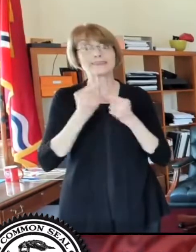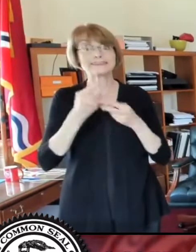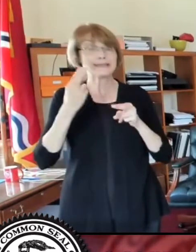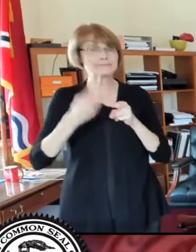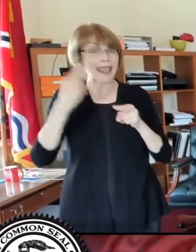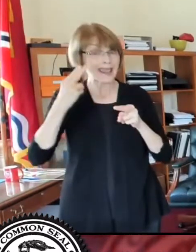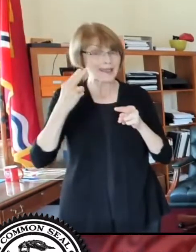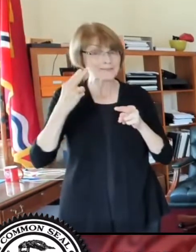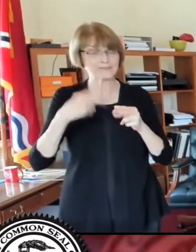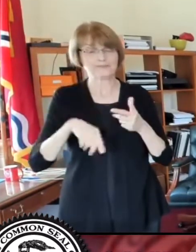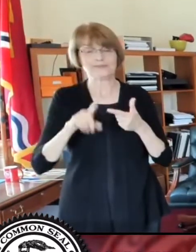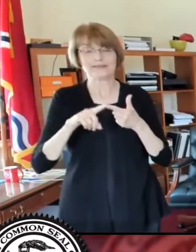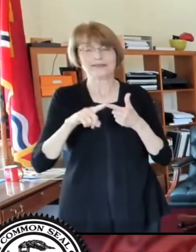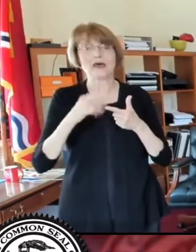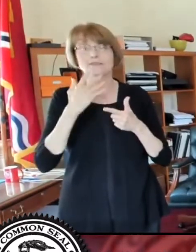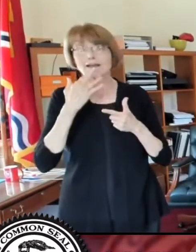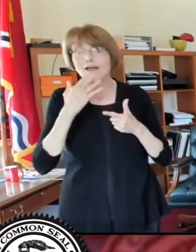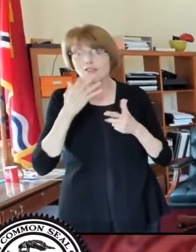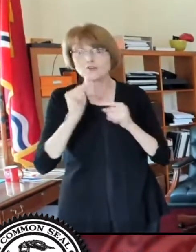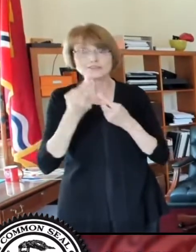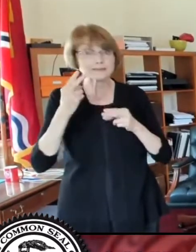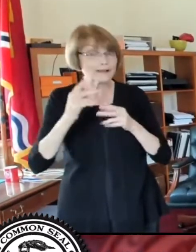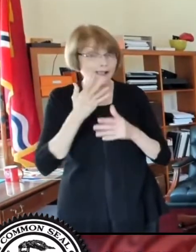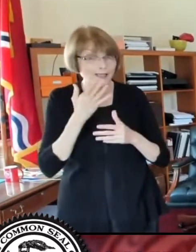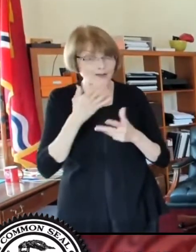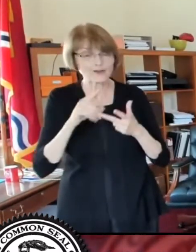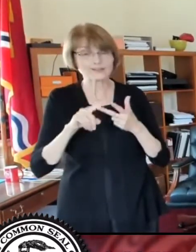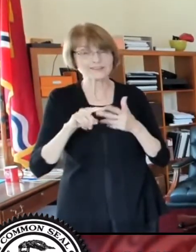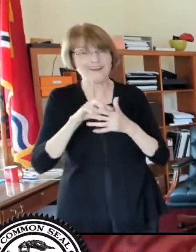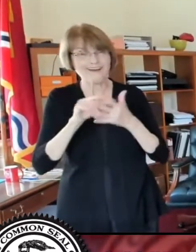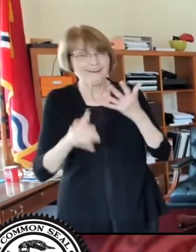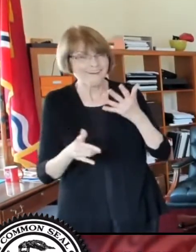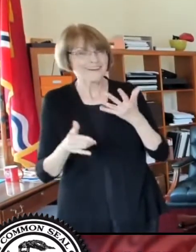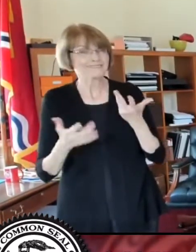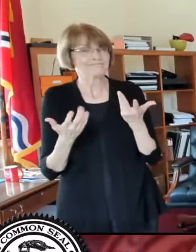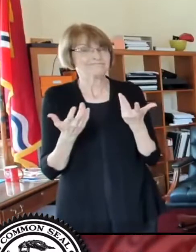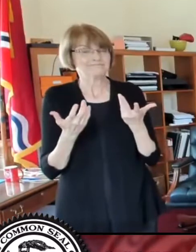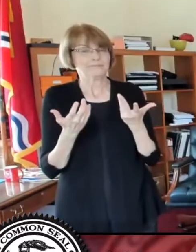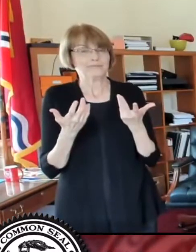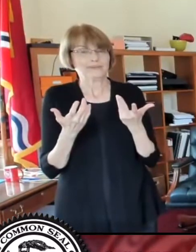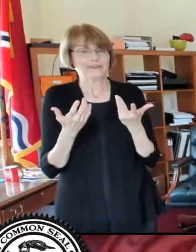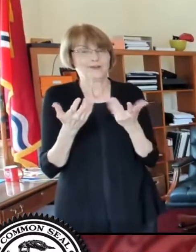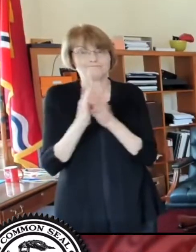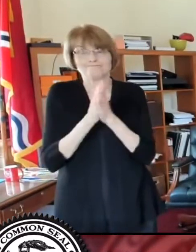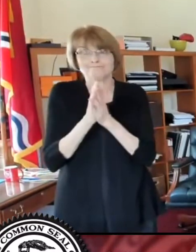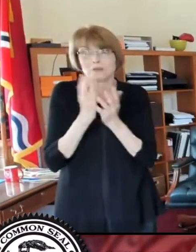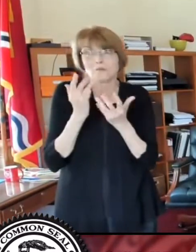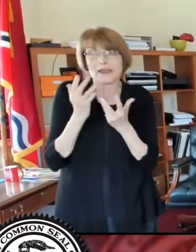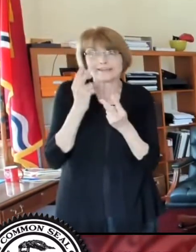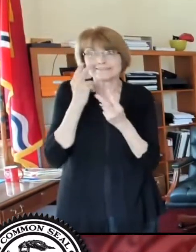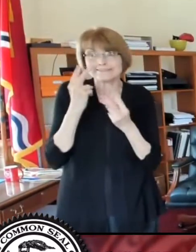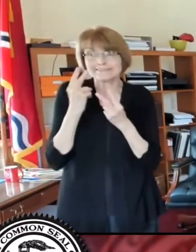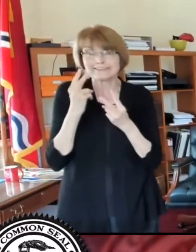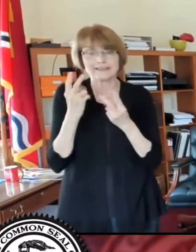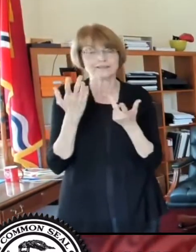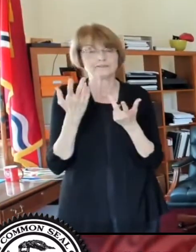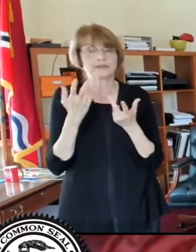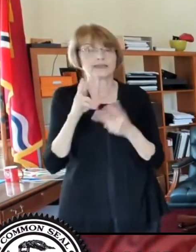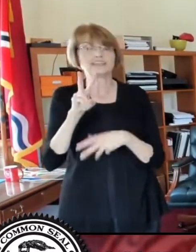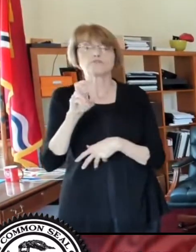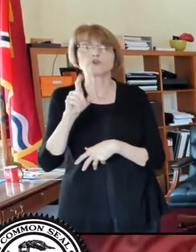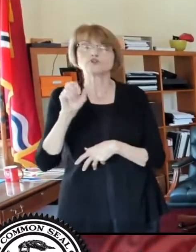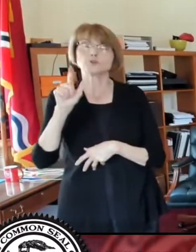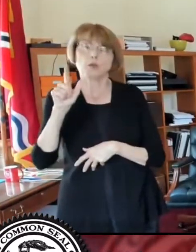team. They're going to announce colors and all the things that we've all been waiting for. It's a virtual event, of